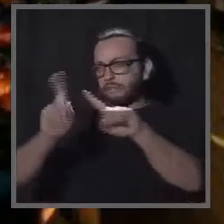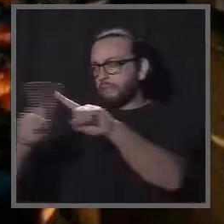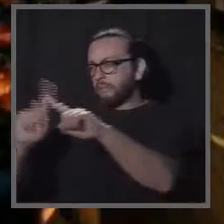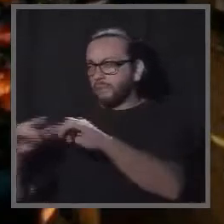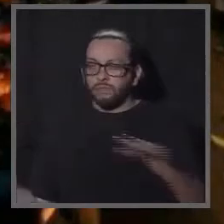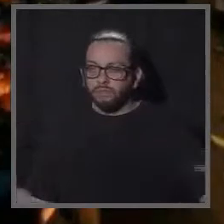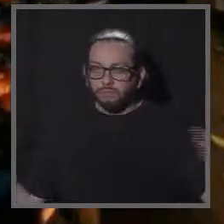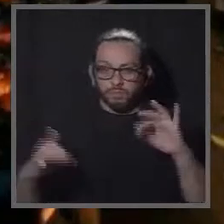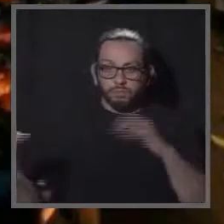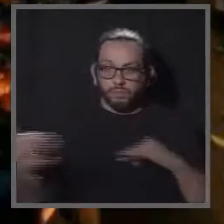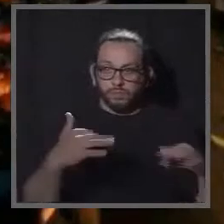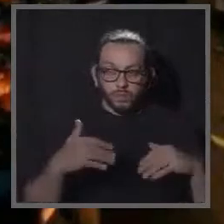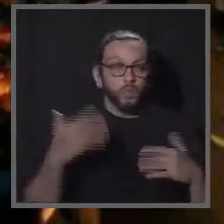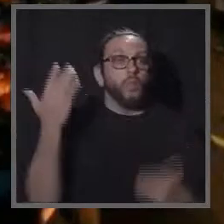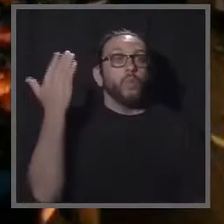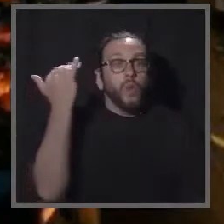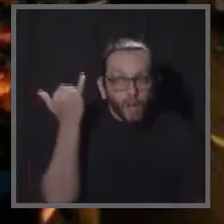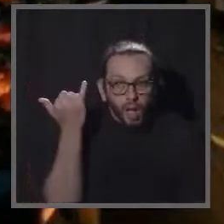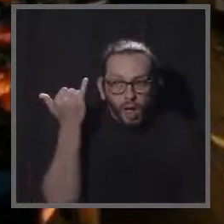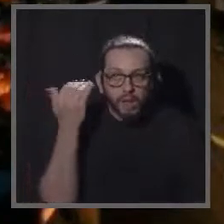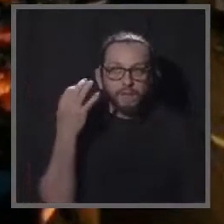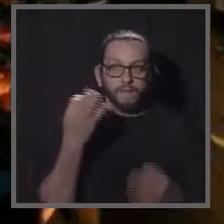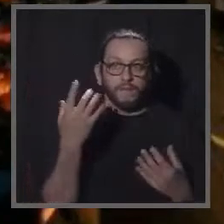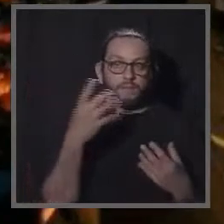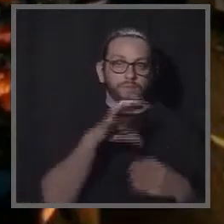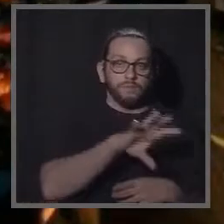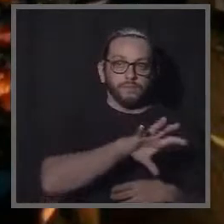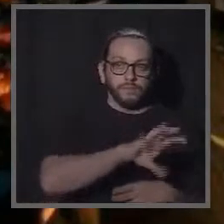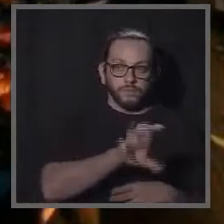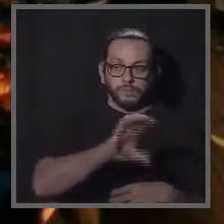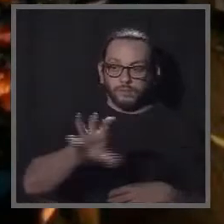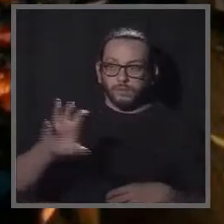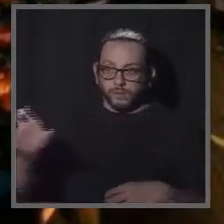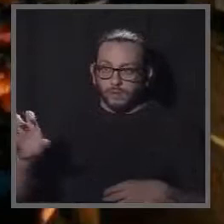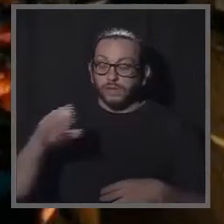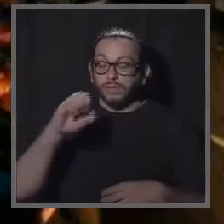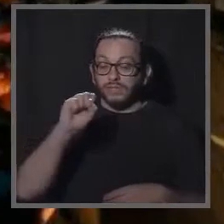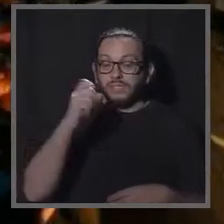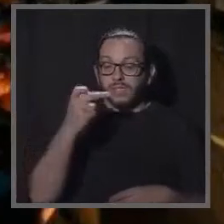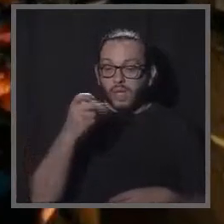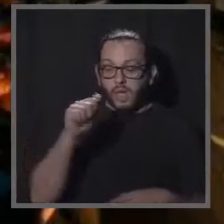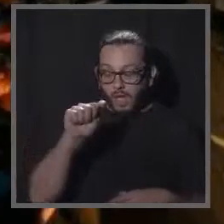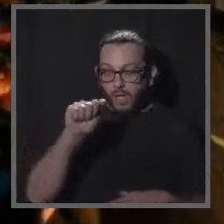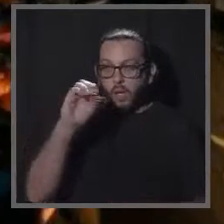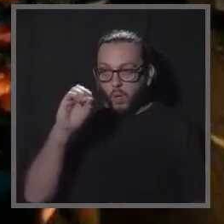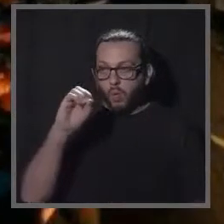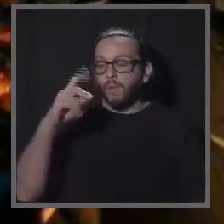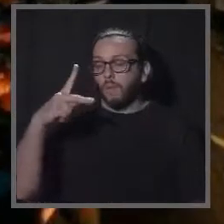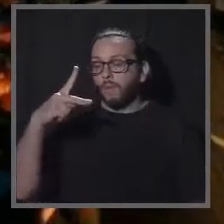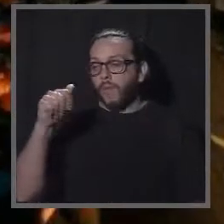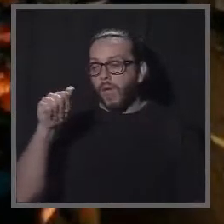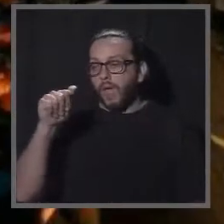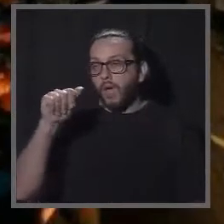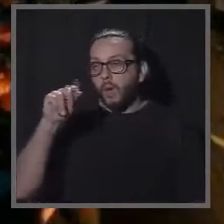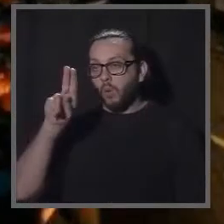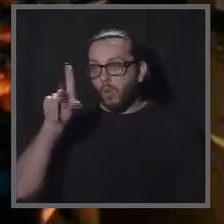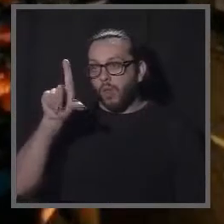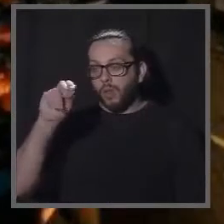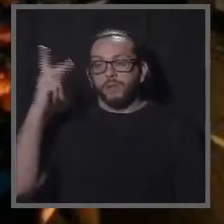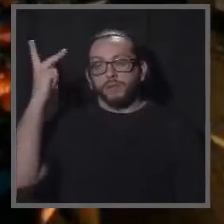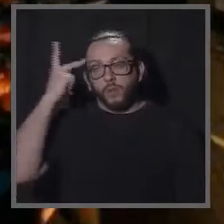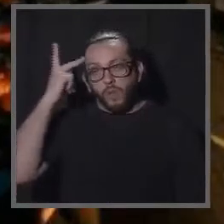that were supposed to be closed schools in the state of São Paulo without any sustainable explanation. And so